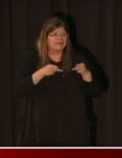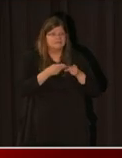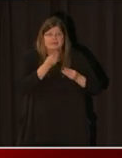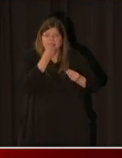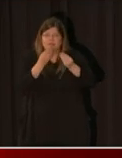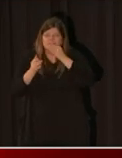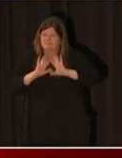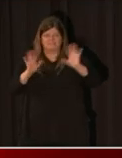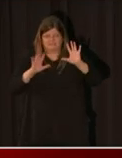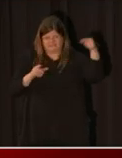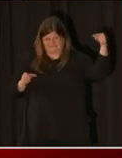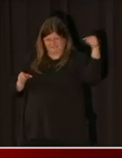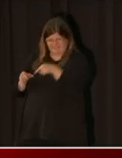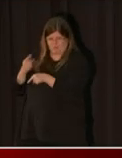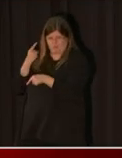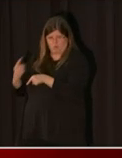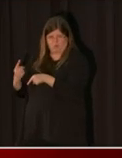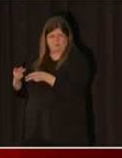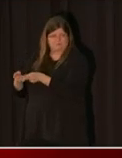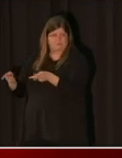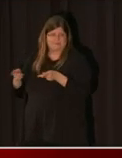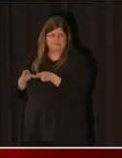equipment.